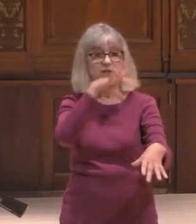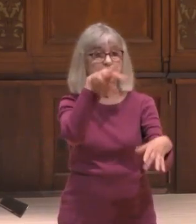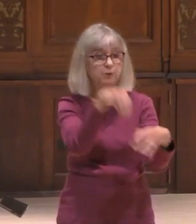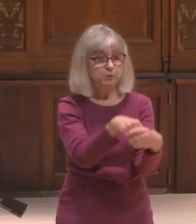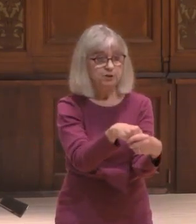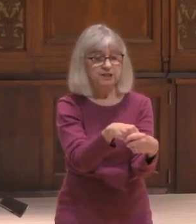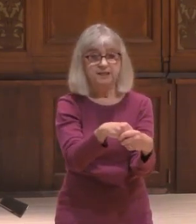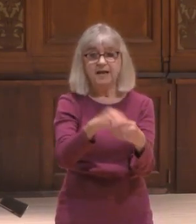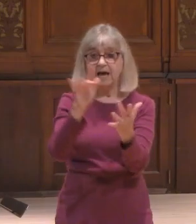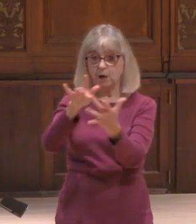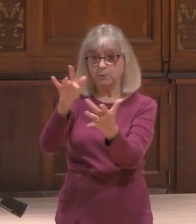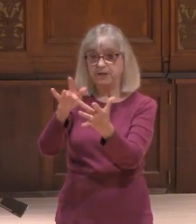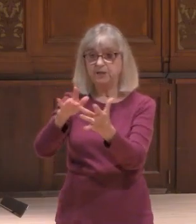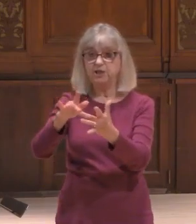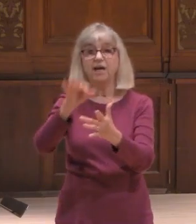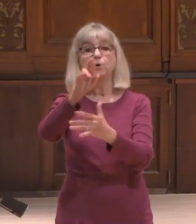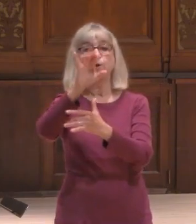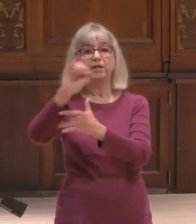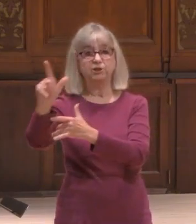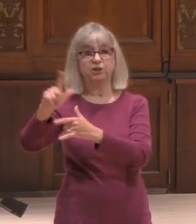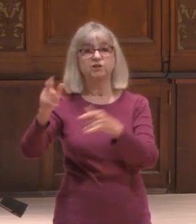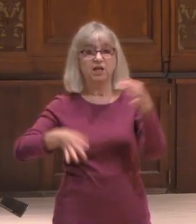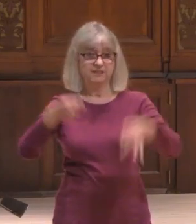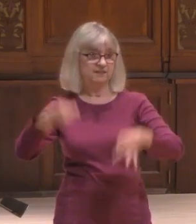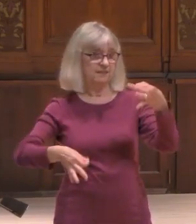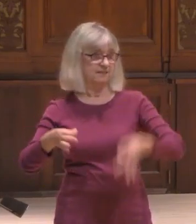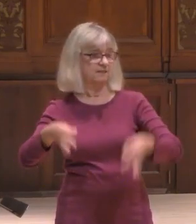and racial justice.